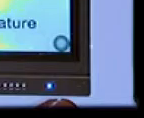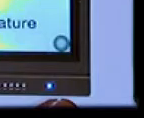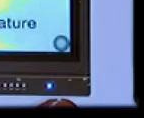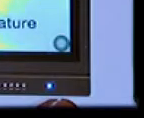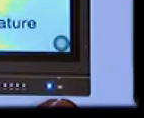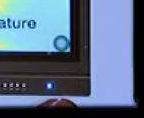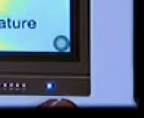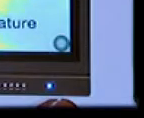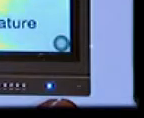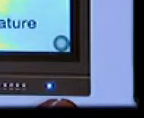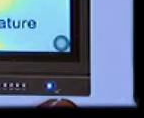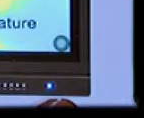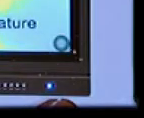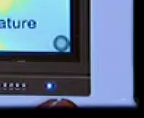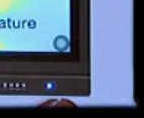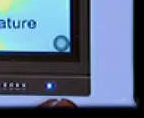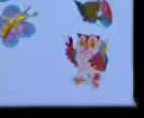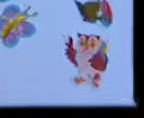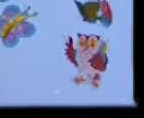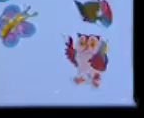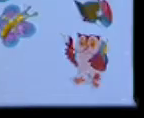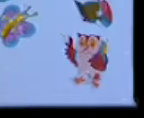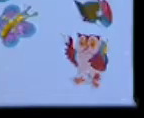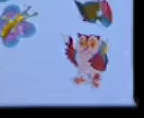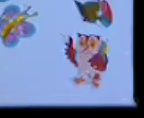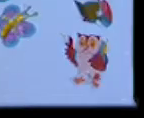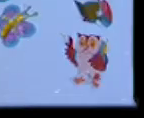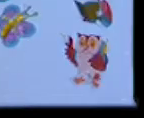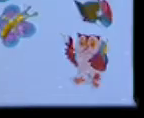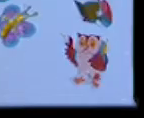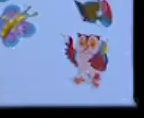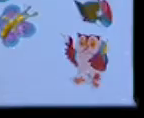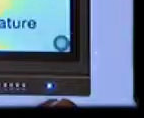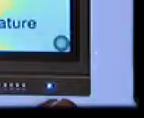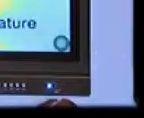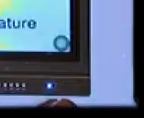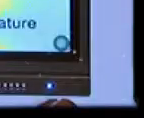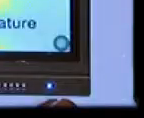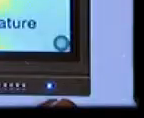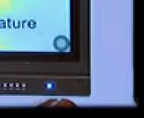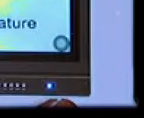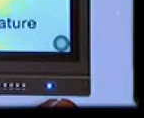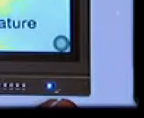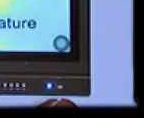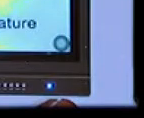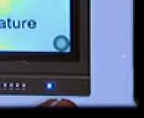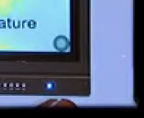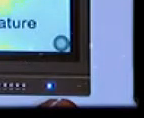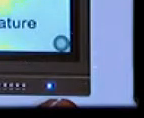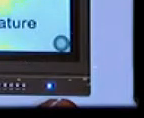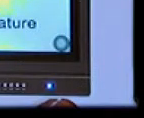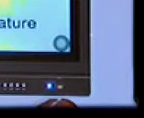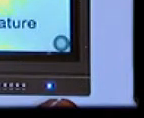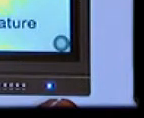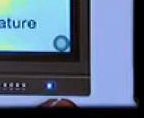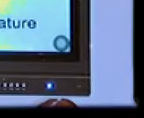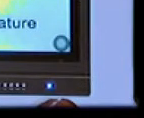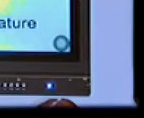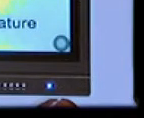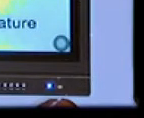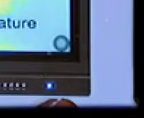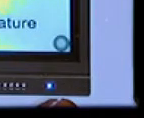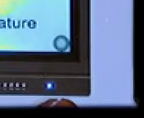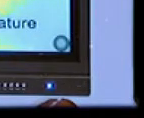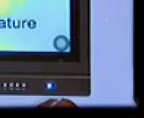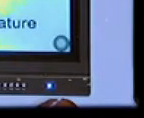edik. Bu nima edi? Ha, reklama uchun ishlatiladigan ulkan e'lon taxtalari advertising billboards deyiladi.